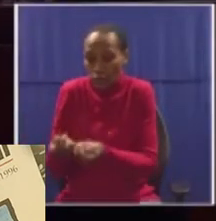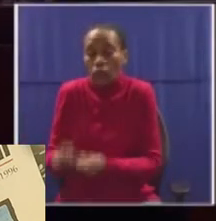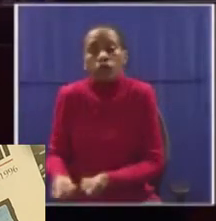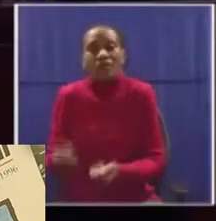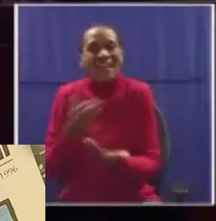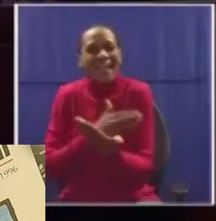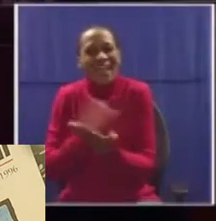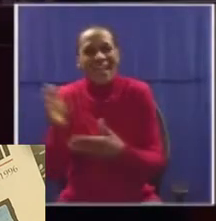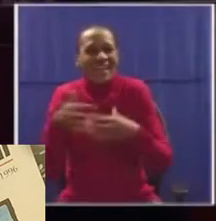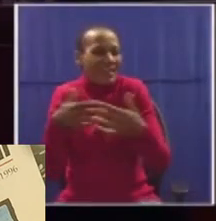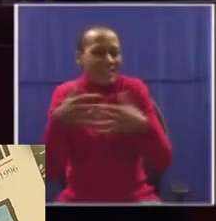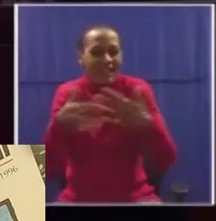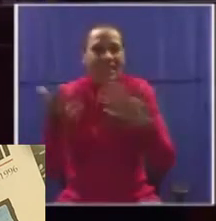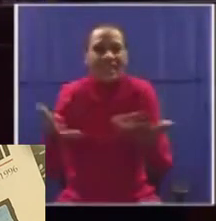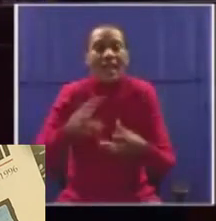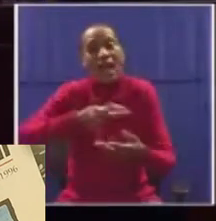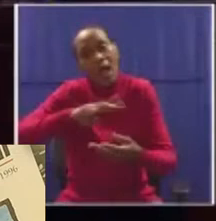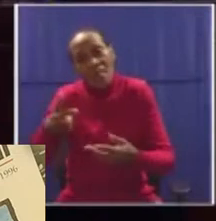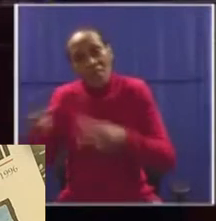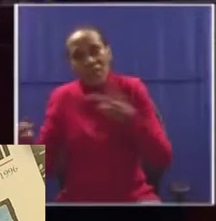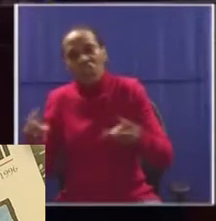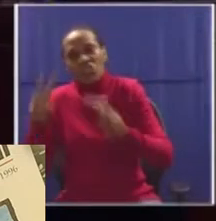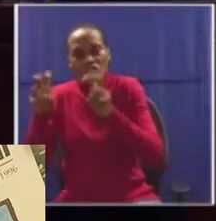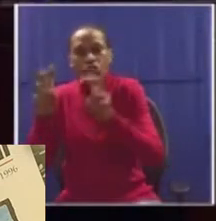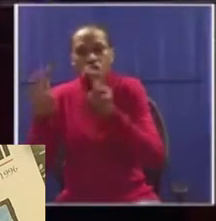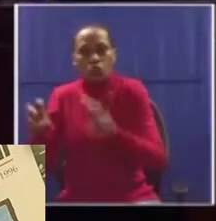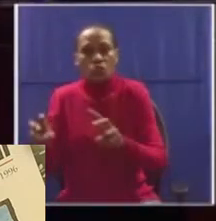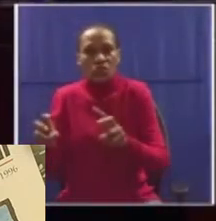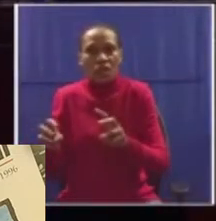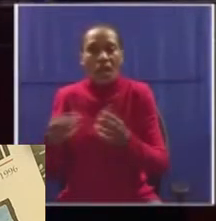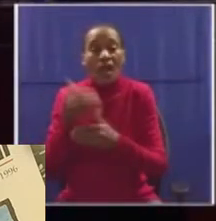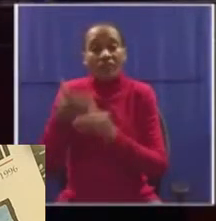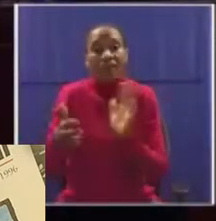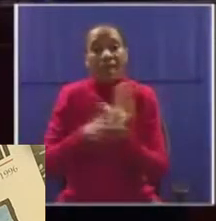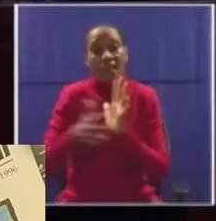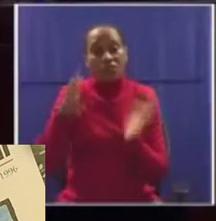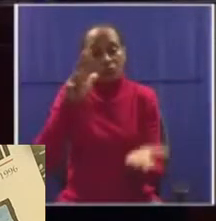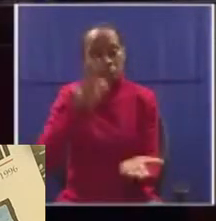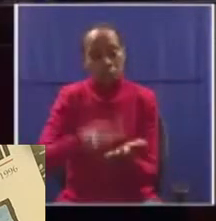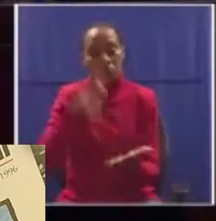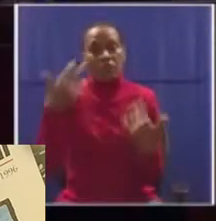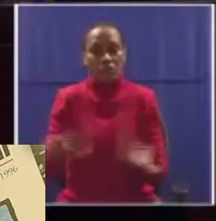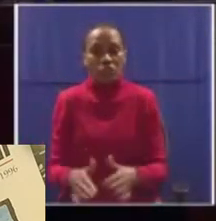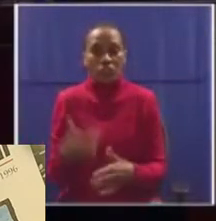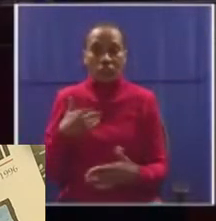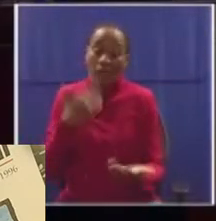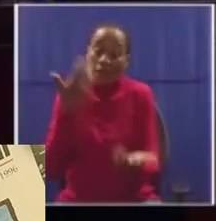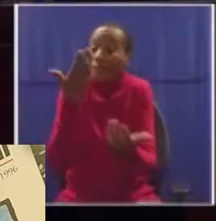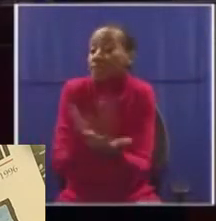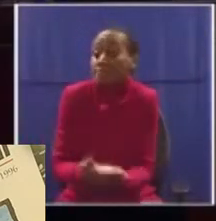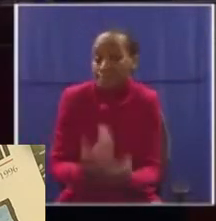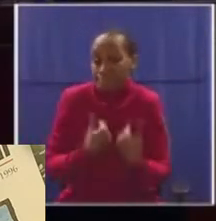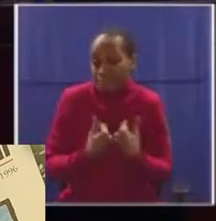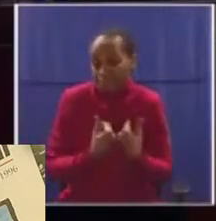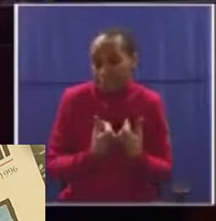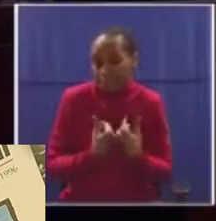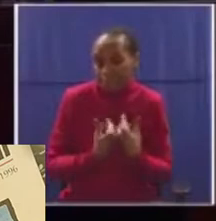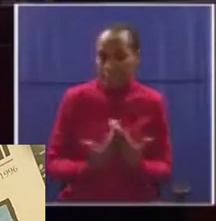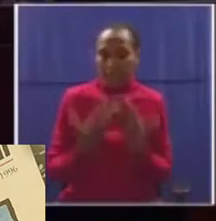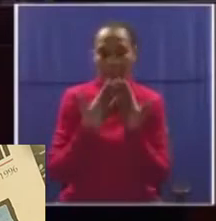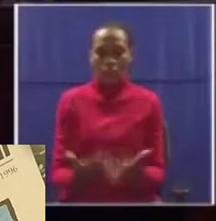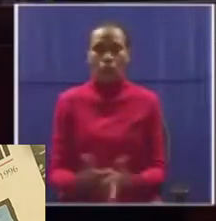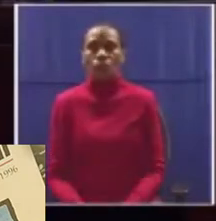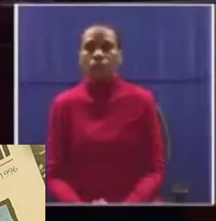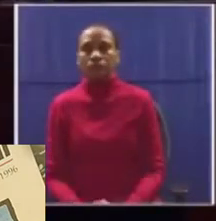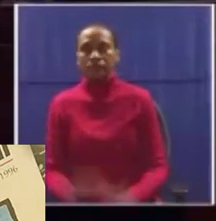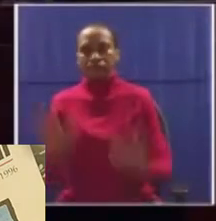and any other gaps that have Arisen since the Act was passed ISO move thank